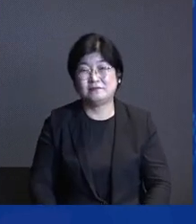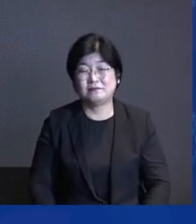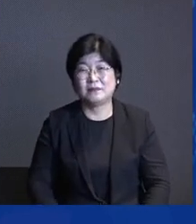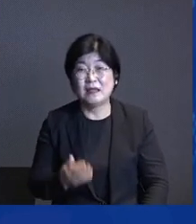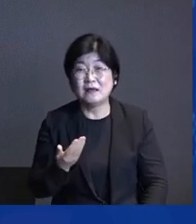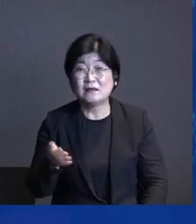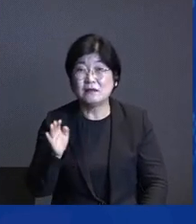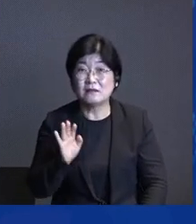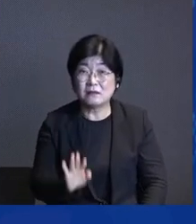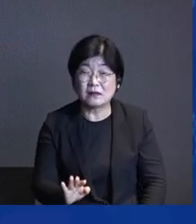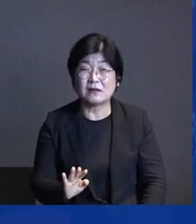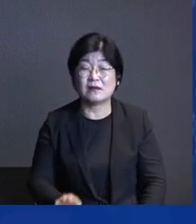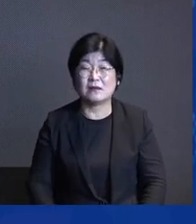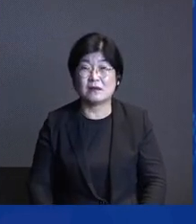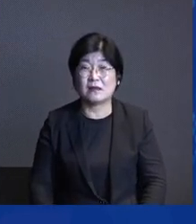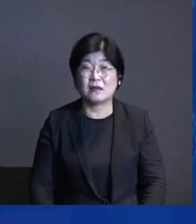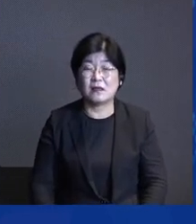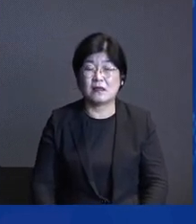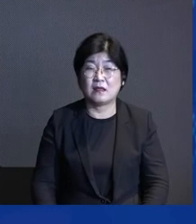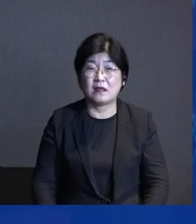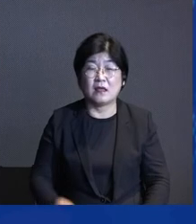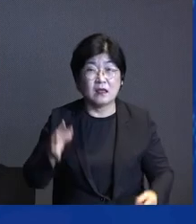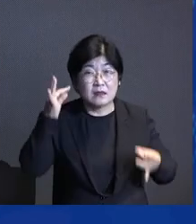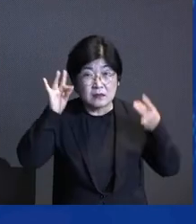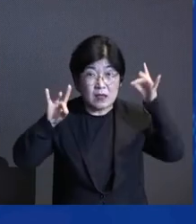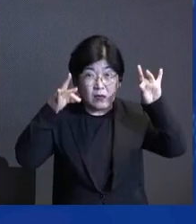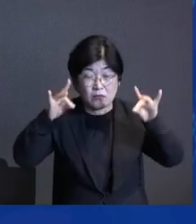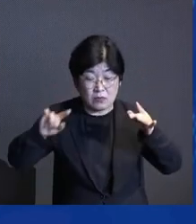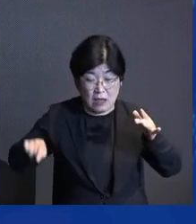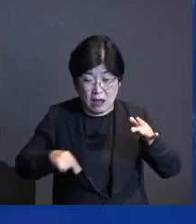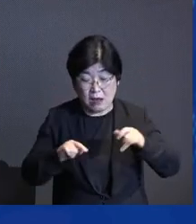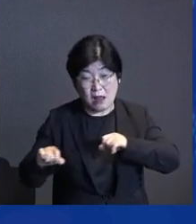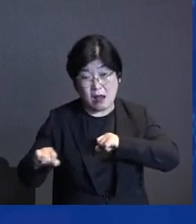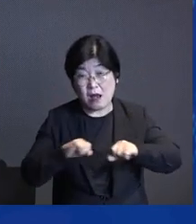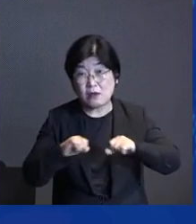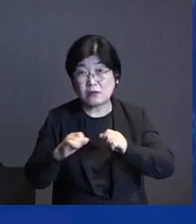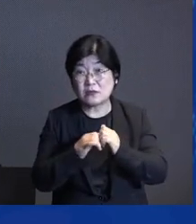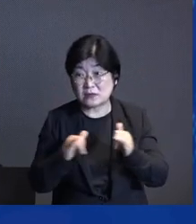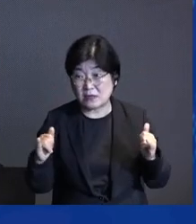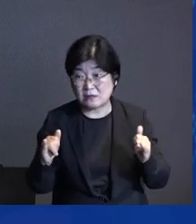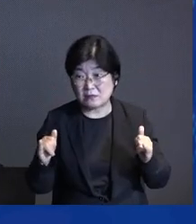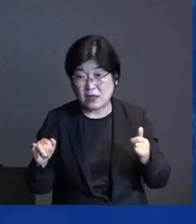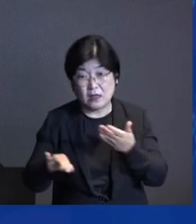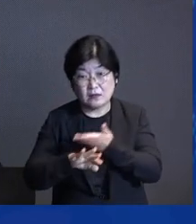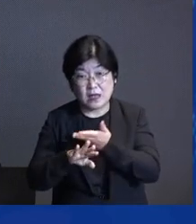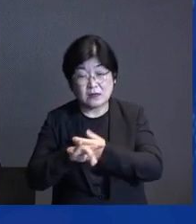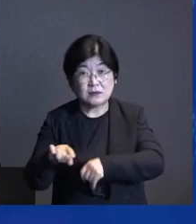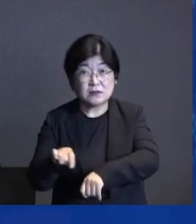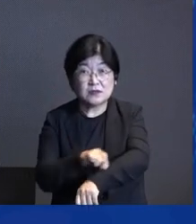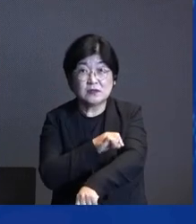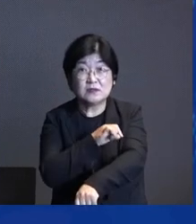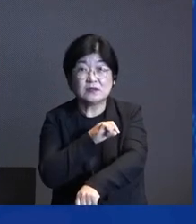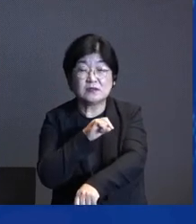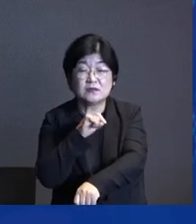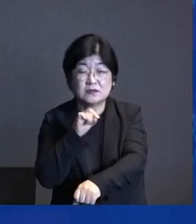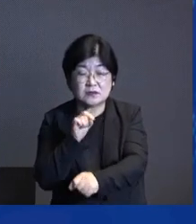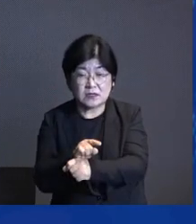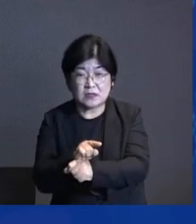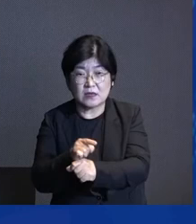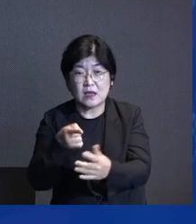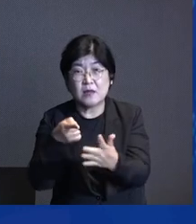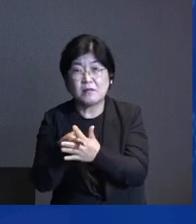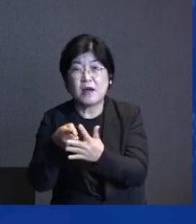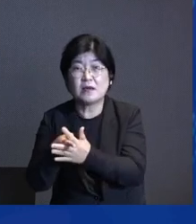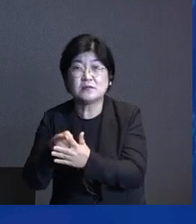community in Thailand could not classify the different characteristics of the older adults. So it had to develop